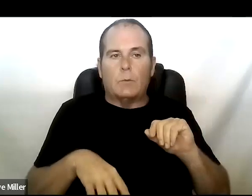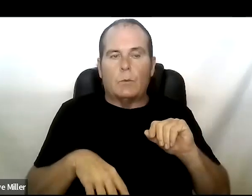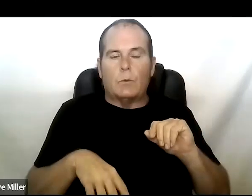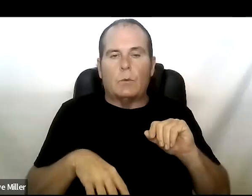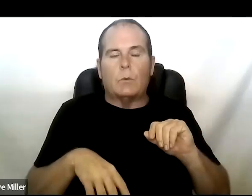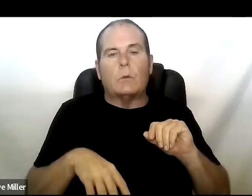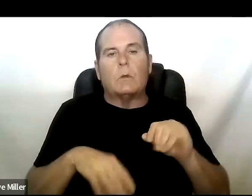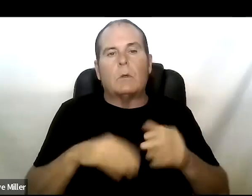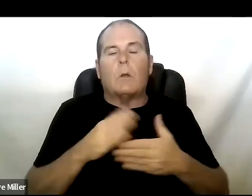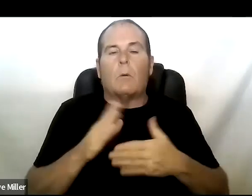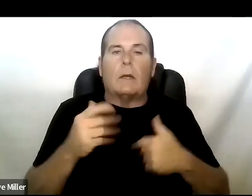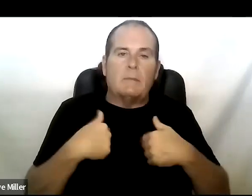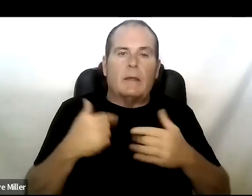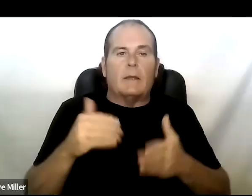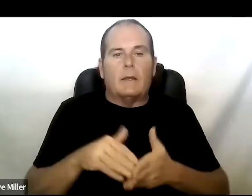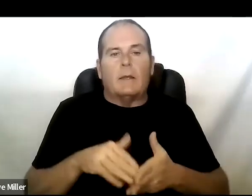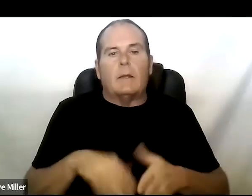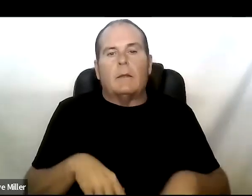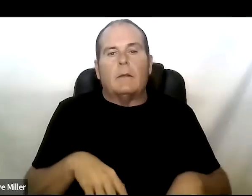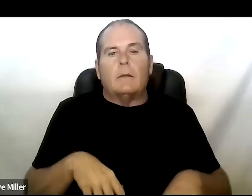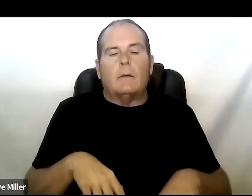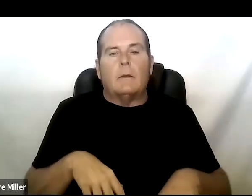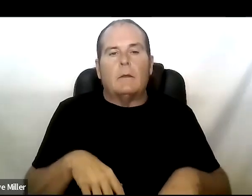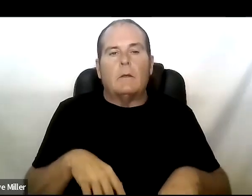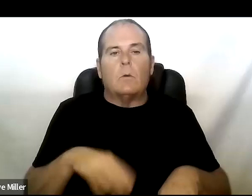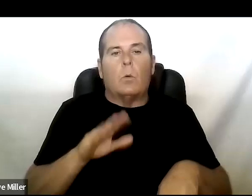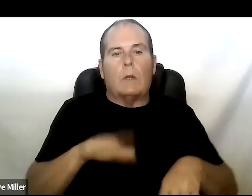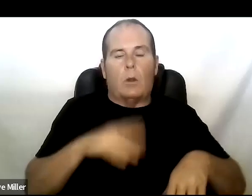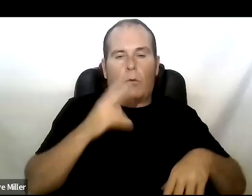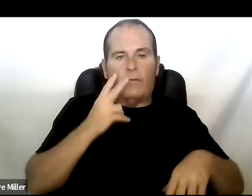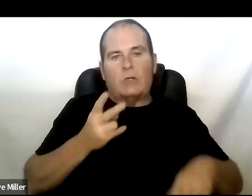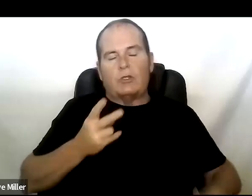All right, it's me again. As far as the low vision